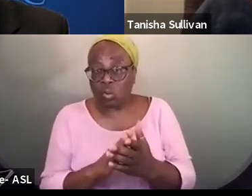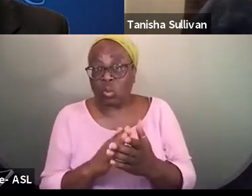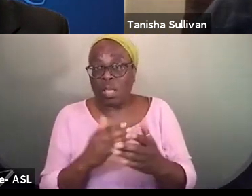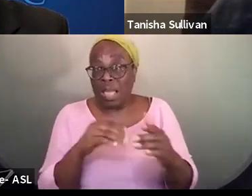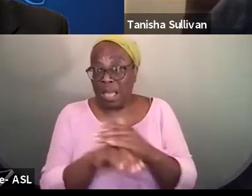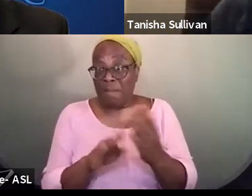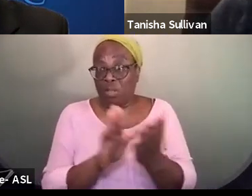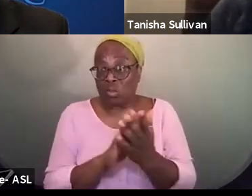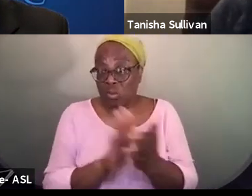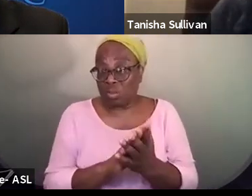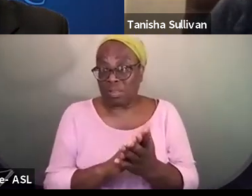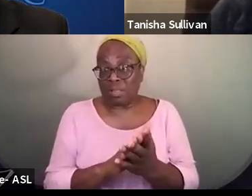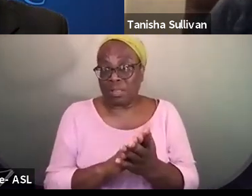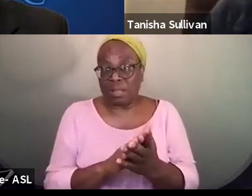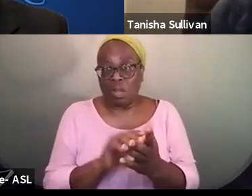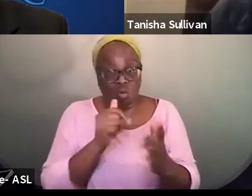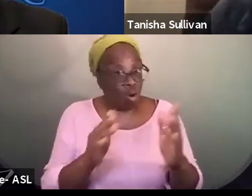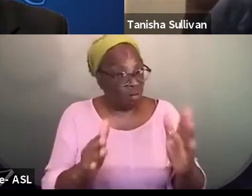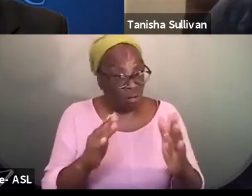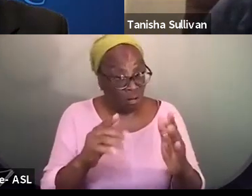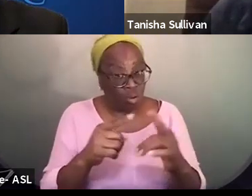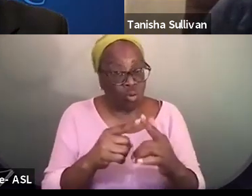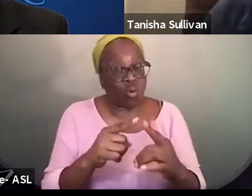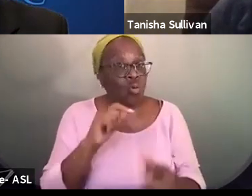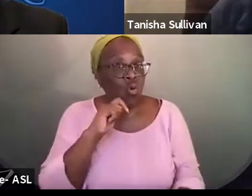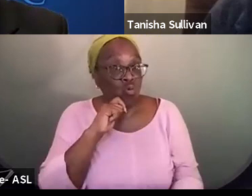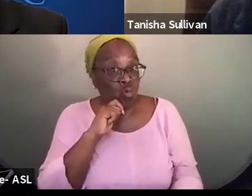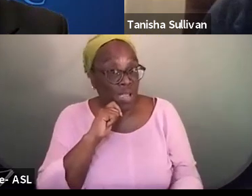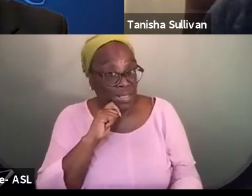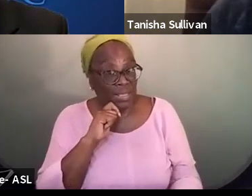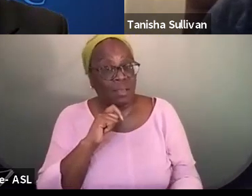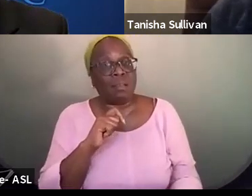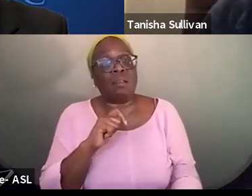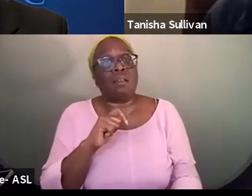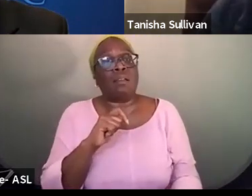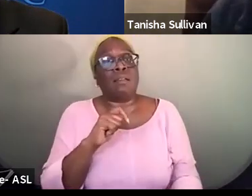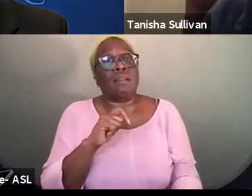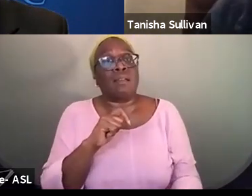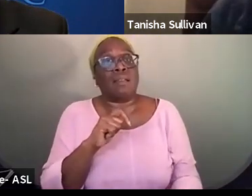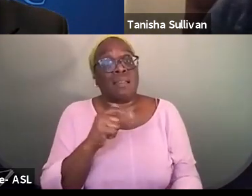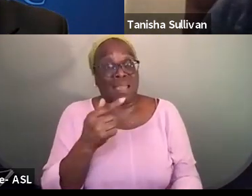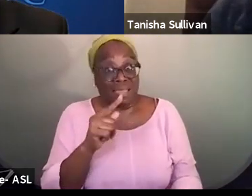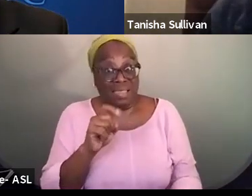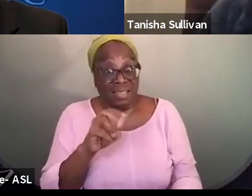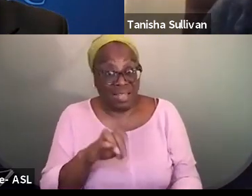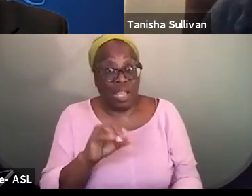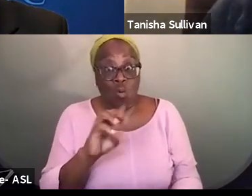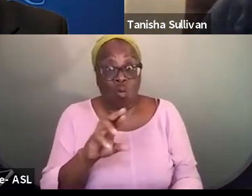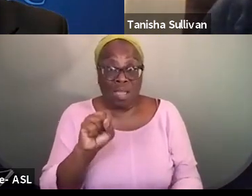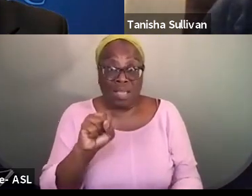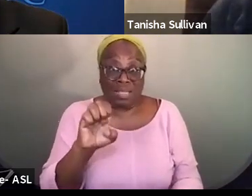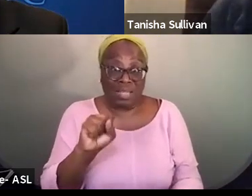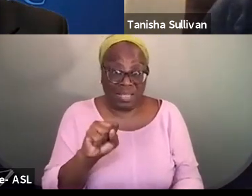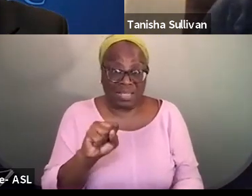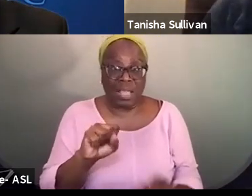without regard to race, ethnicity, a socioeconomic status. Nonetheless, there